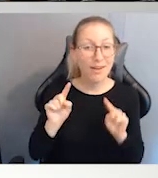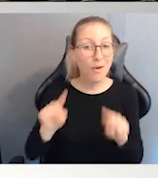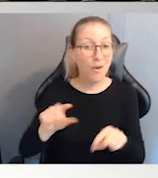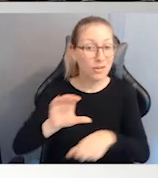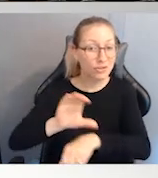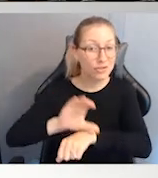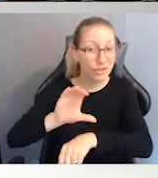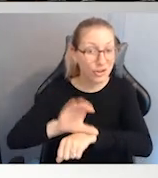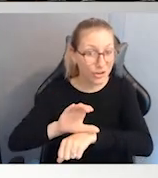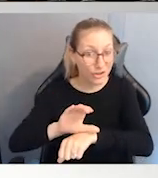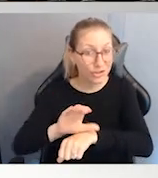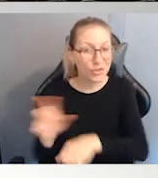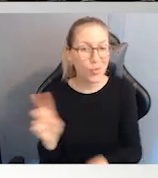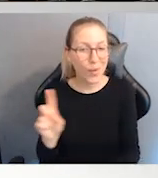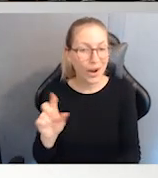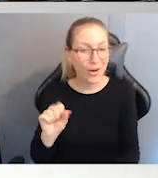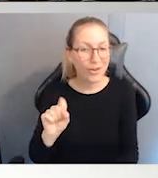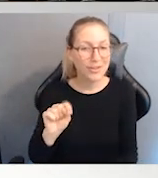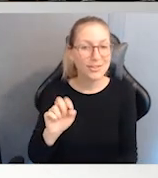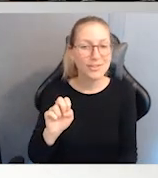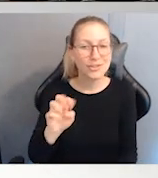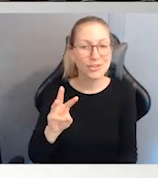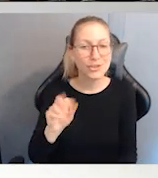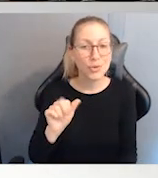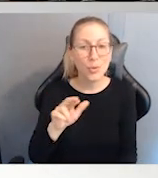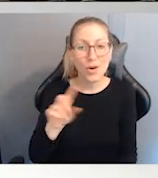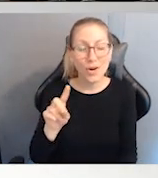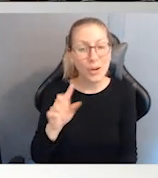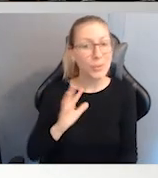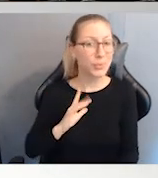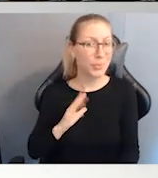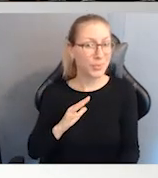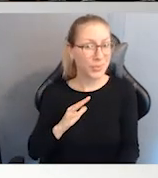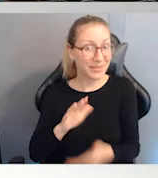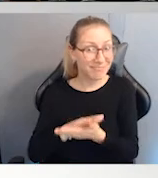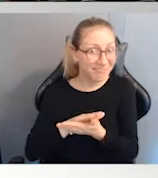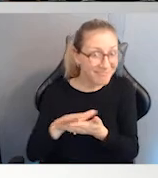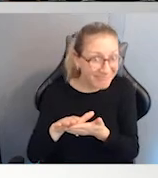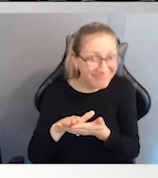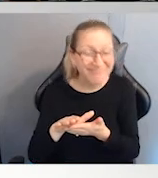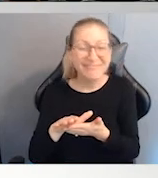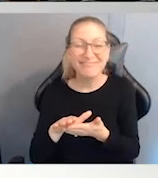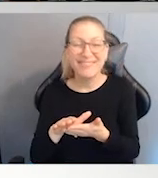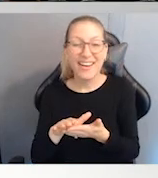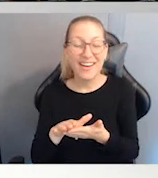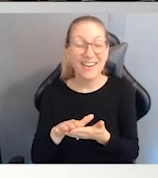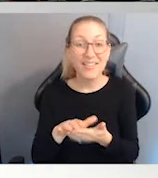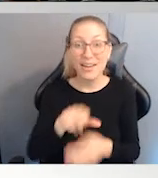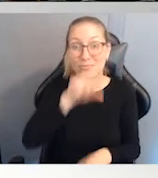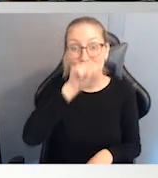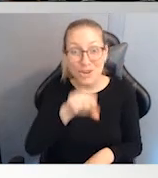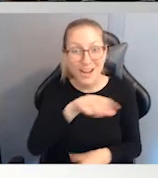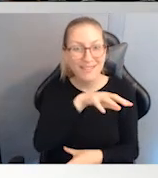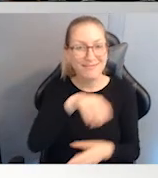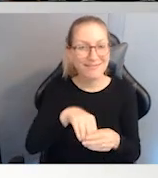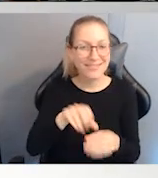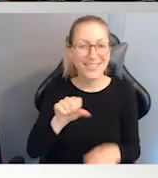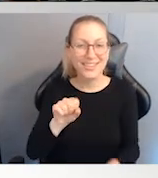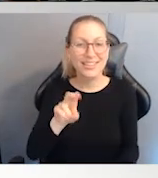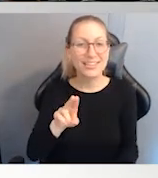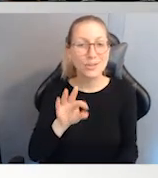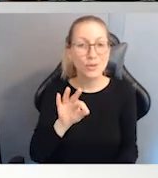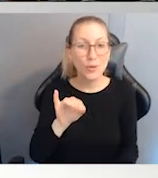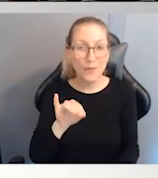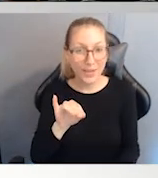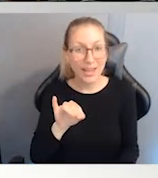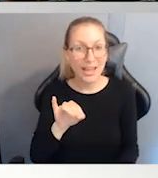in Stewart that's so neat, and I love being a part of Sufi Stand Up for